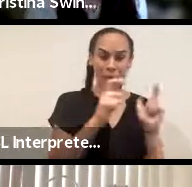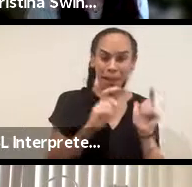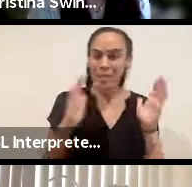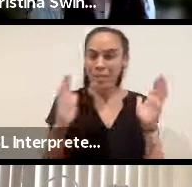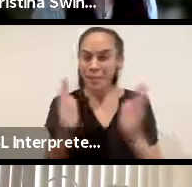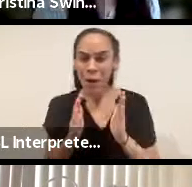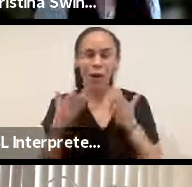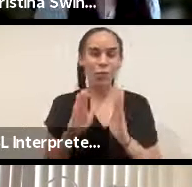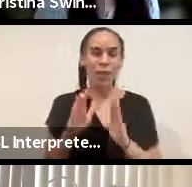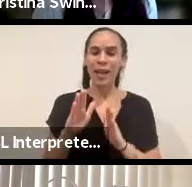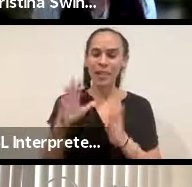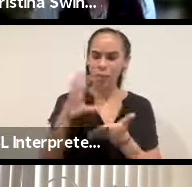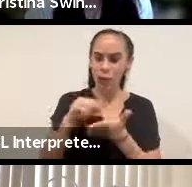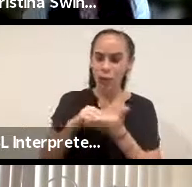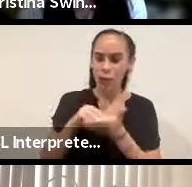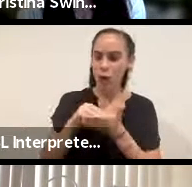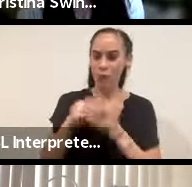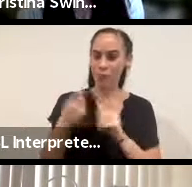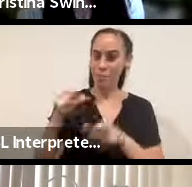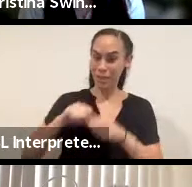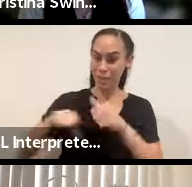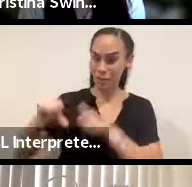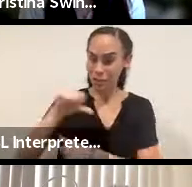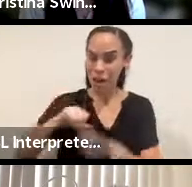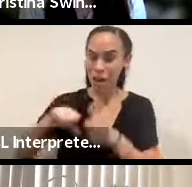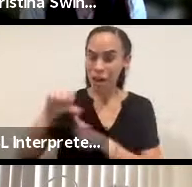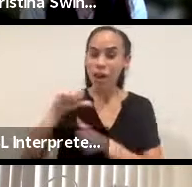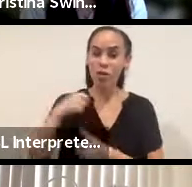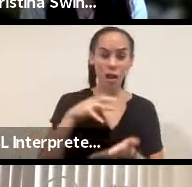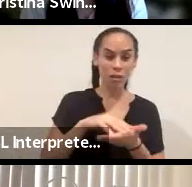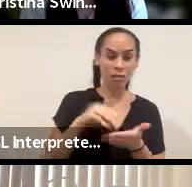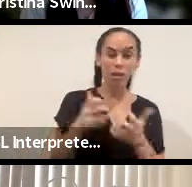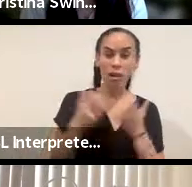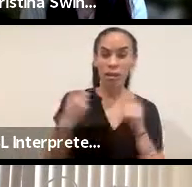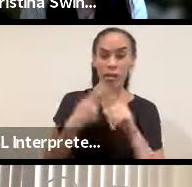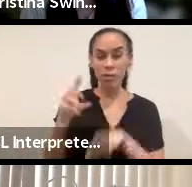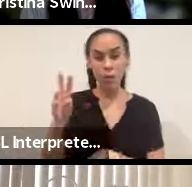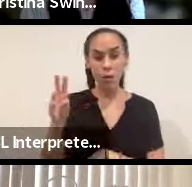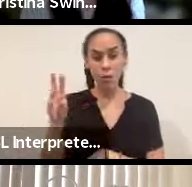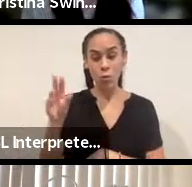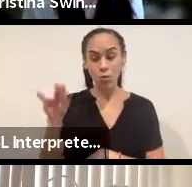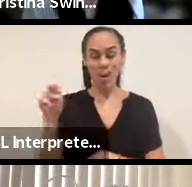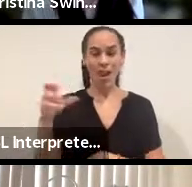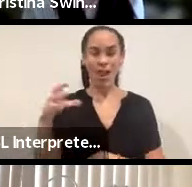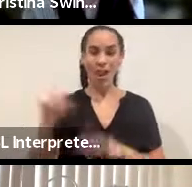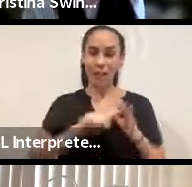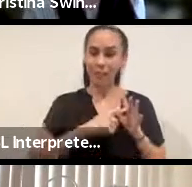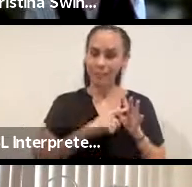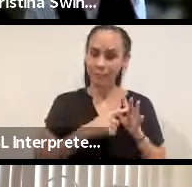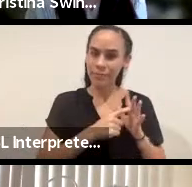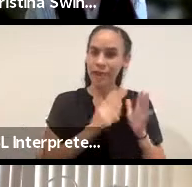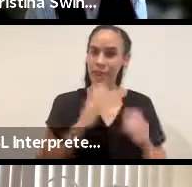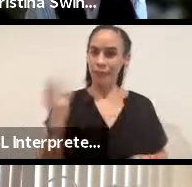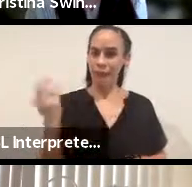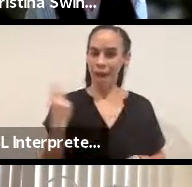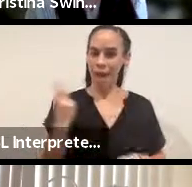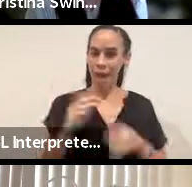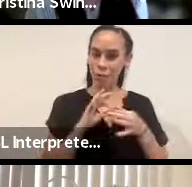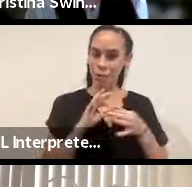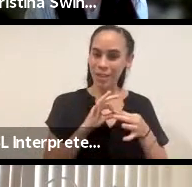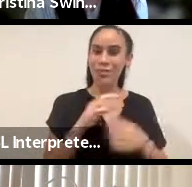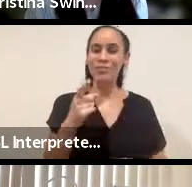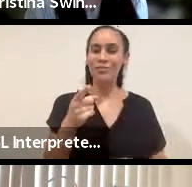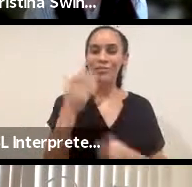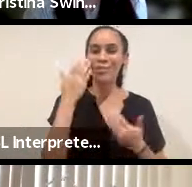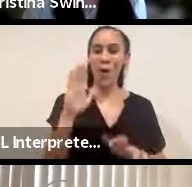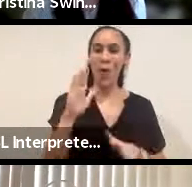We've learned a lot from each other. I've learned a lot from Wayne and from our interracial relationship. Y'all don't know the stories that we